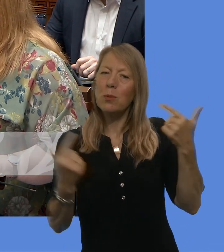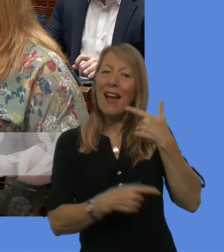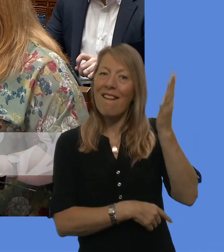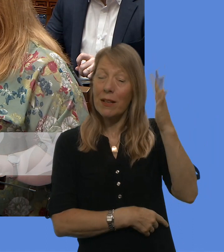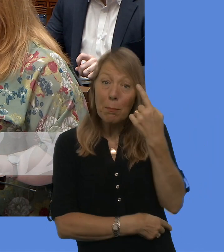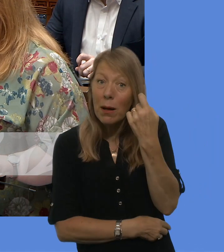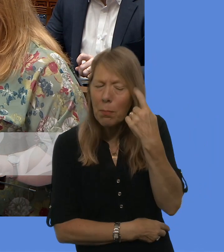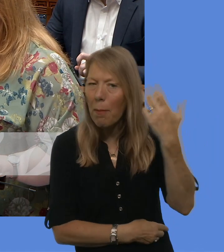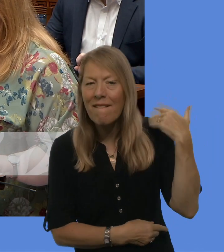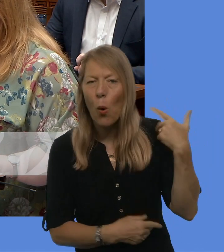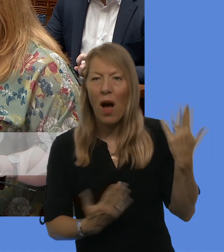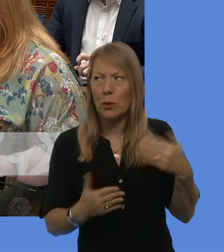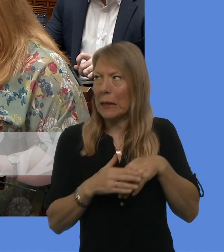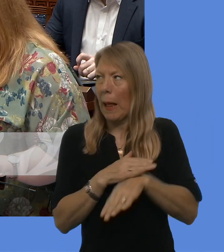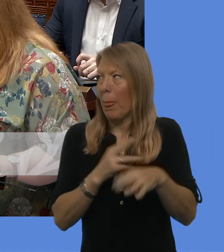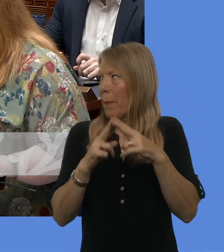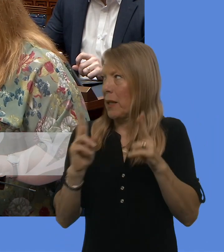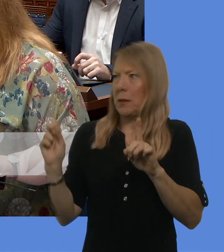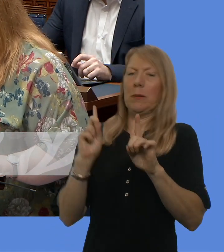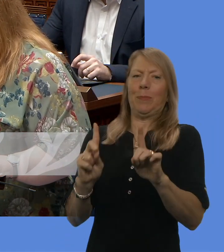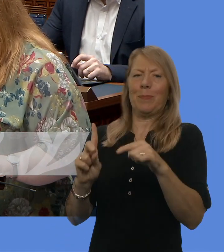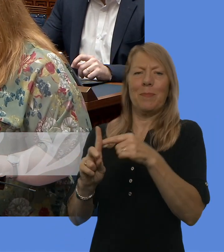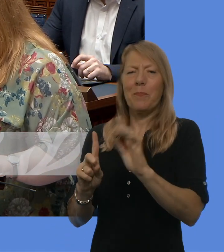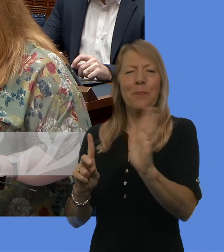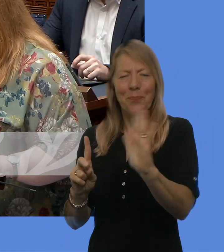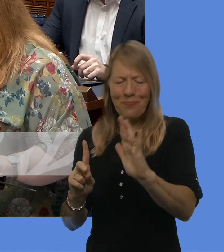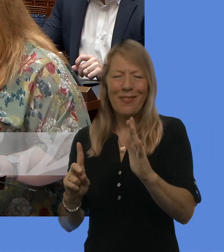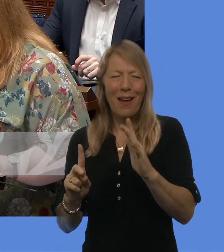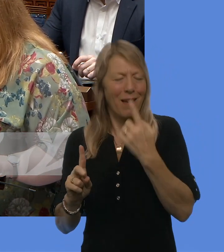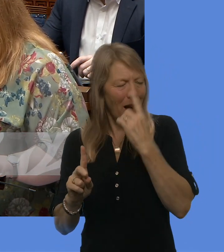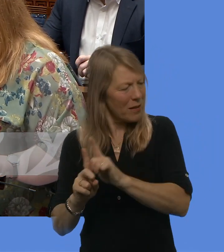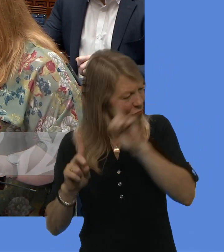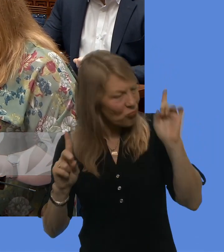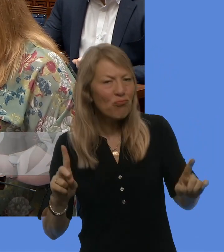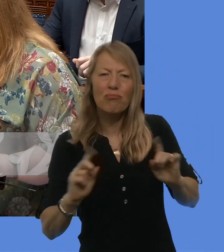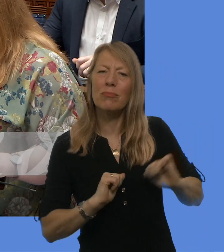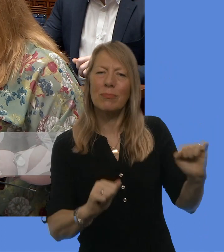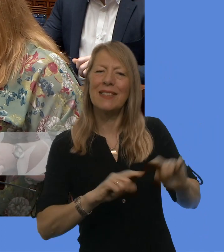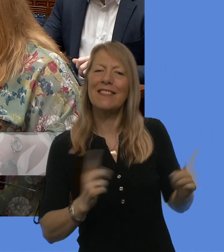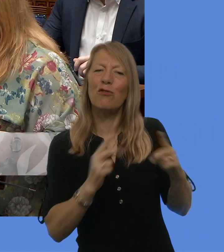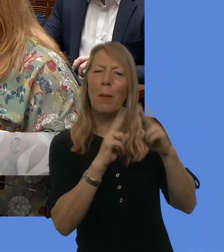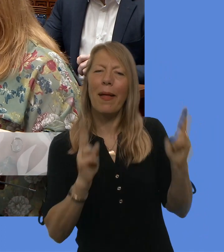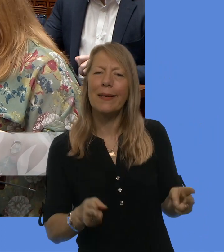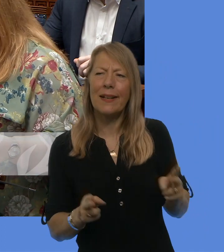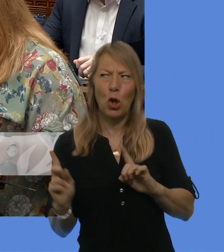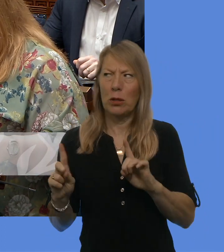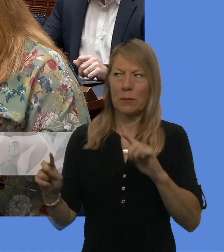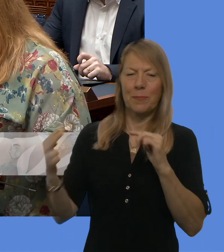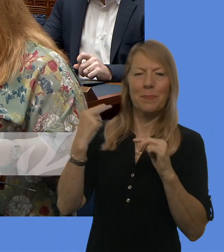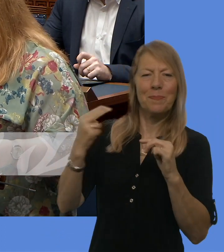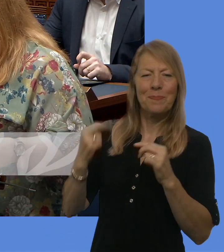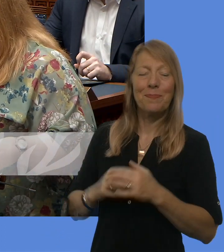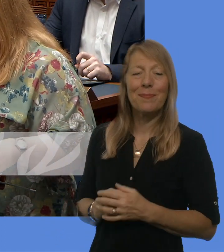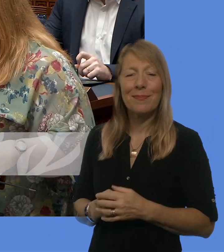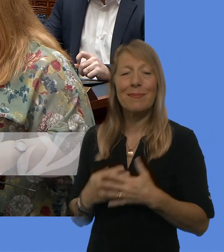are therefore much likely to attend their court hearings and not be intimidated away from doing so. Members of the public can no longer be in a courtroom during a